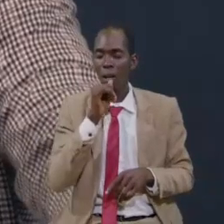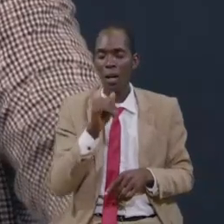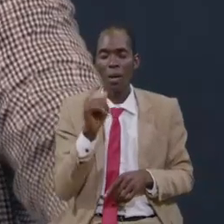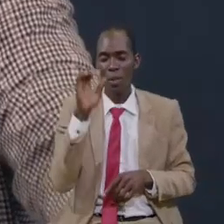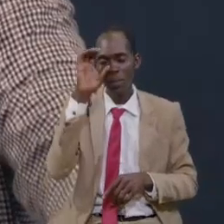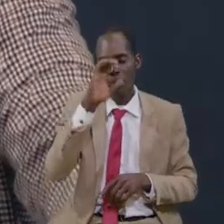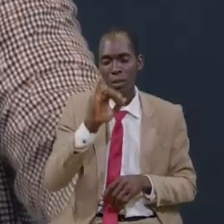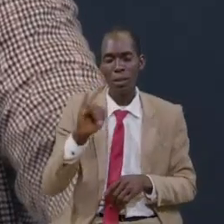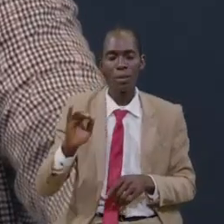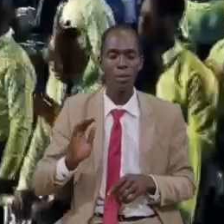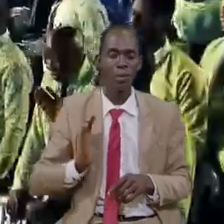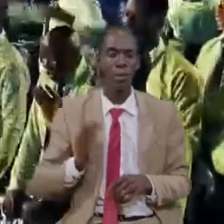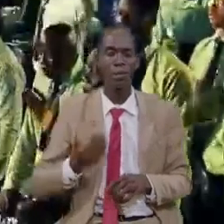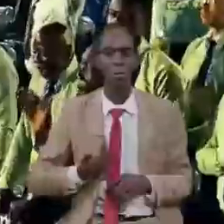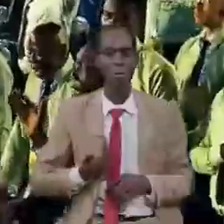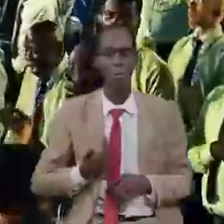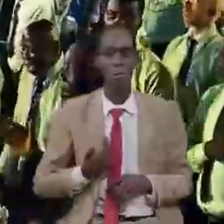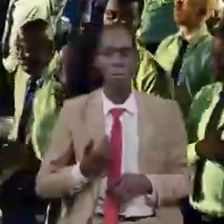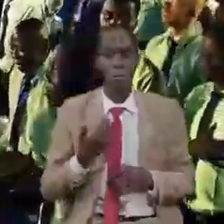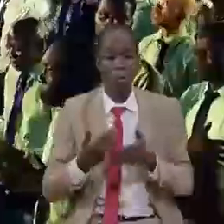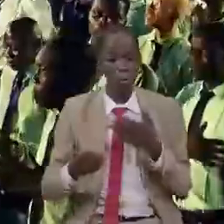What you are seeking, you will get.